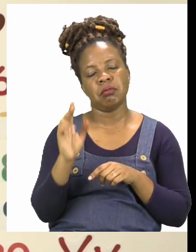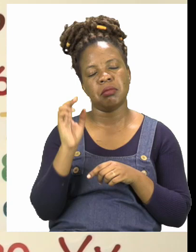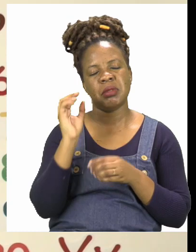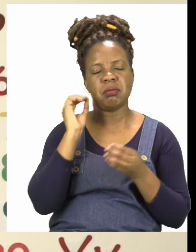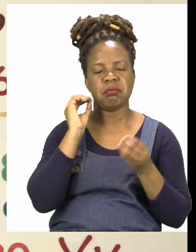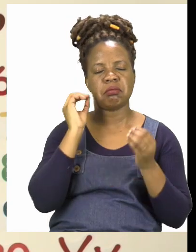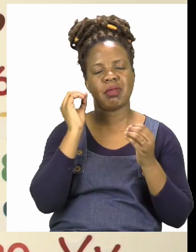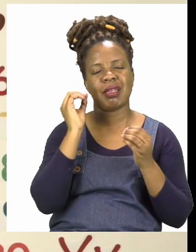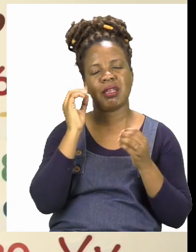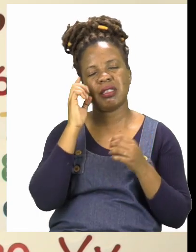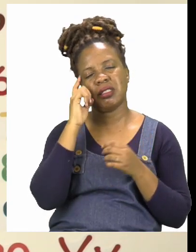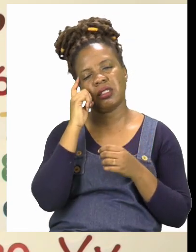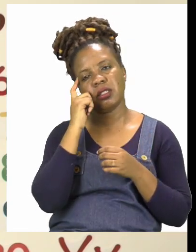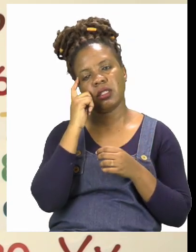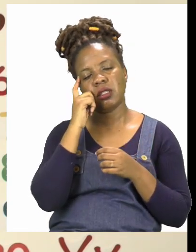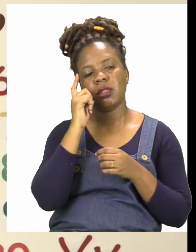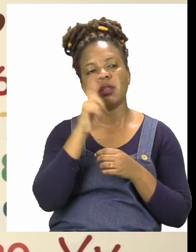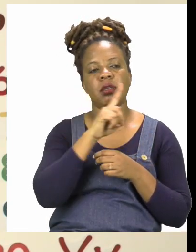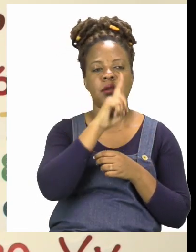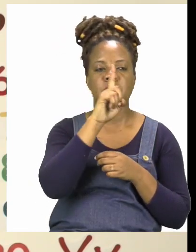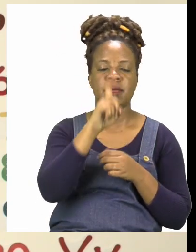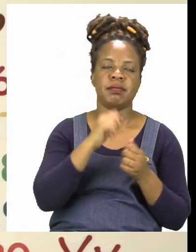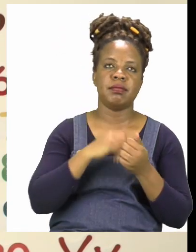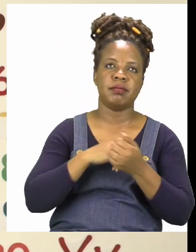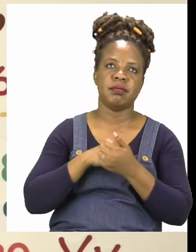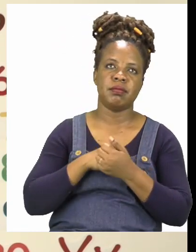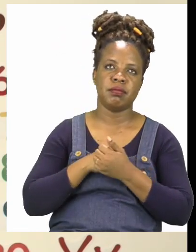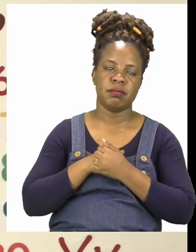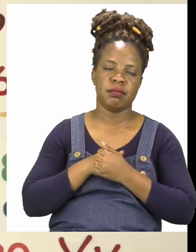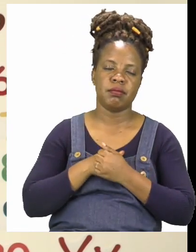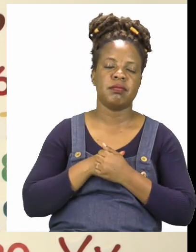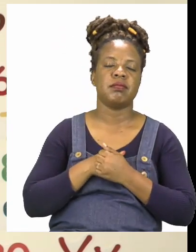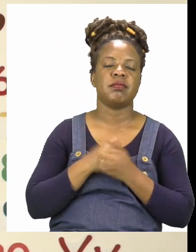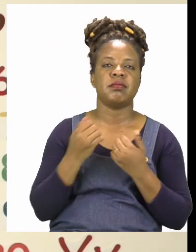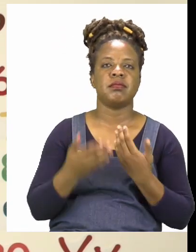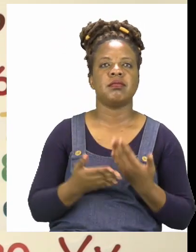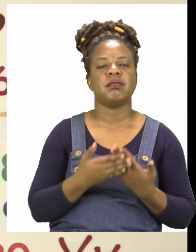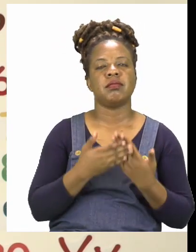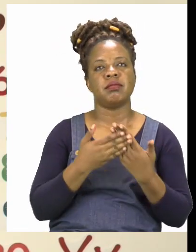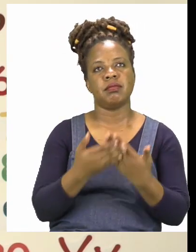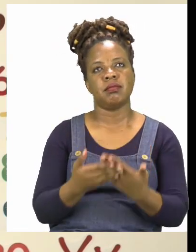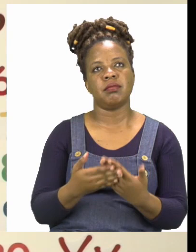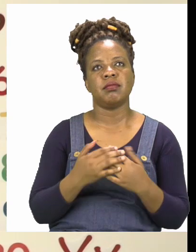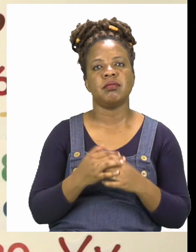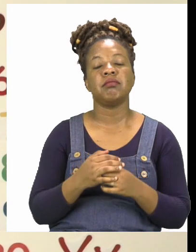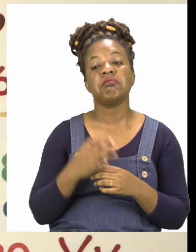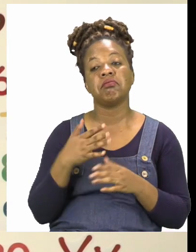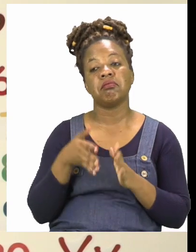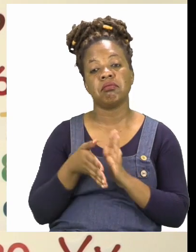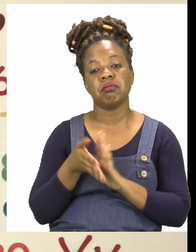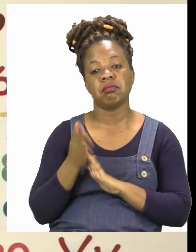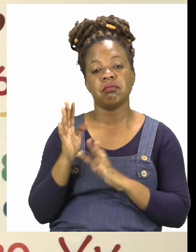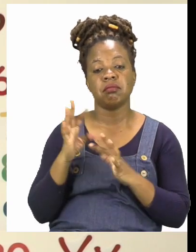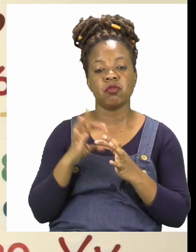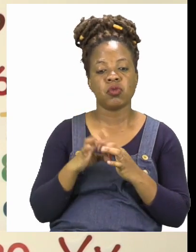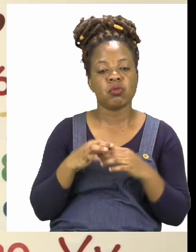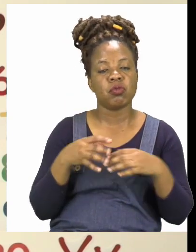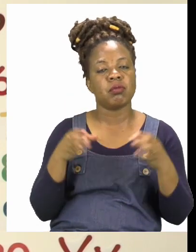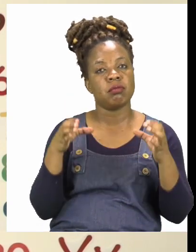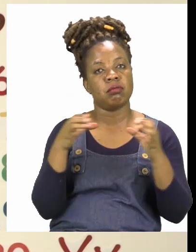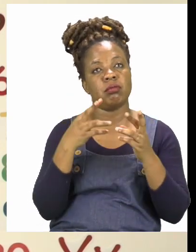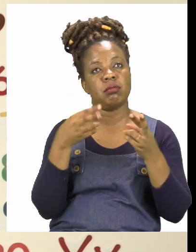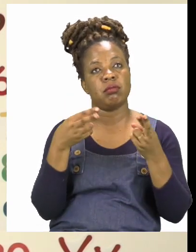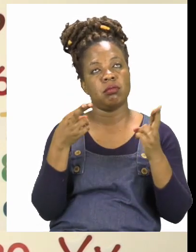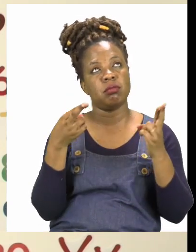Also, remember time always changes and it moves. So you can go home or in your classroom and check